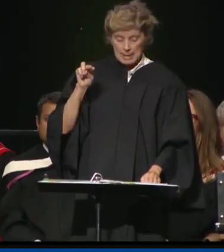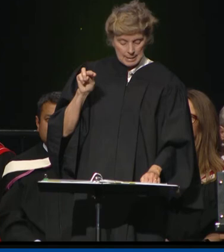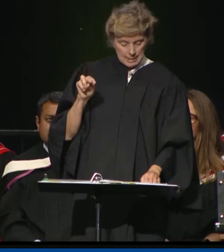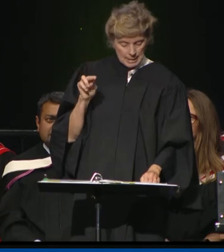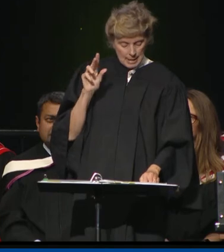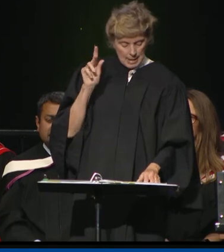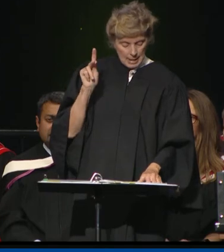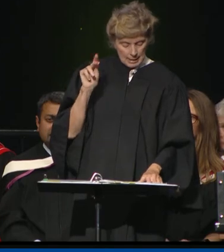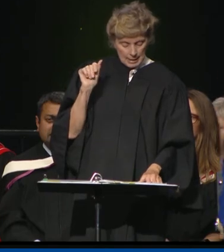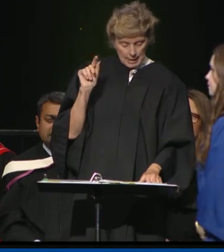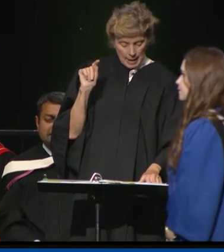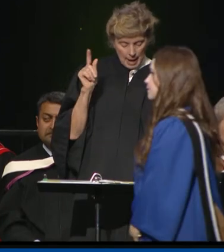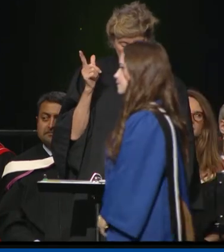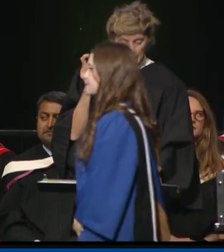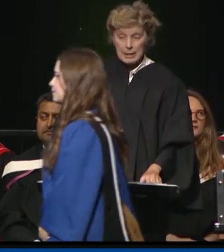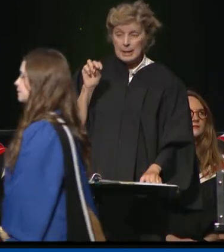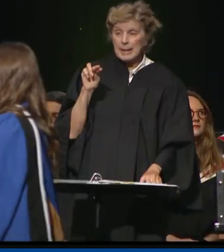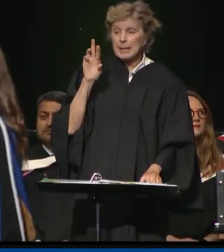Kathleen Ryan.